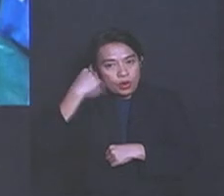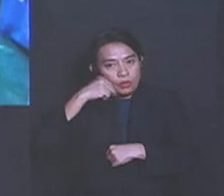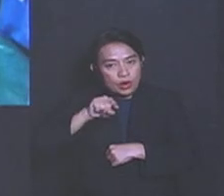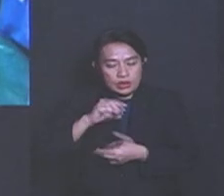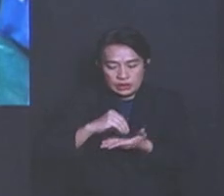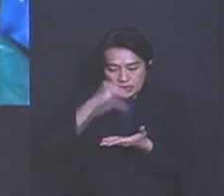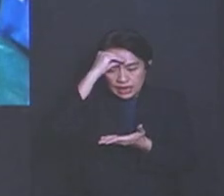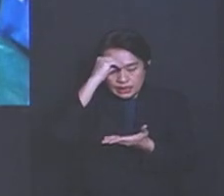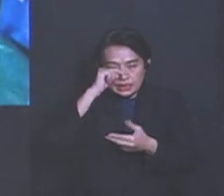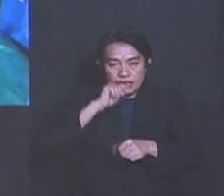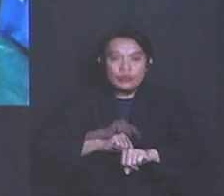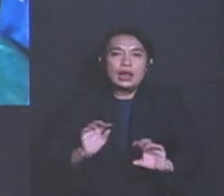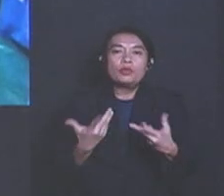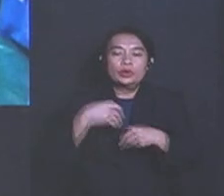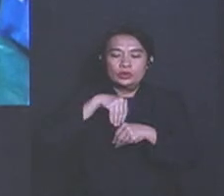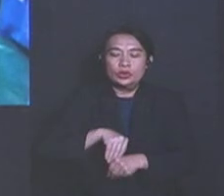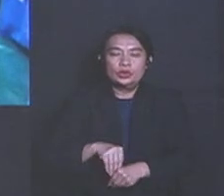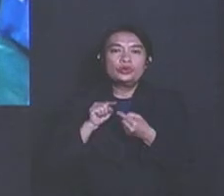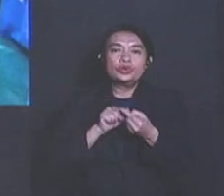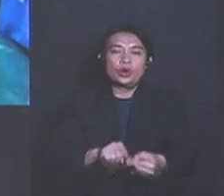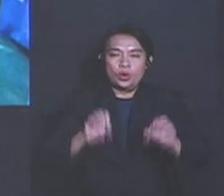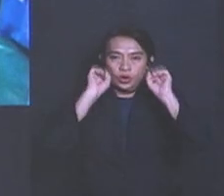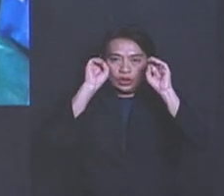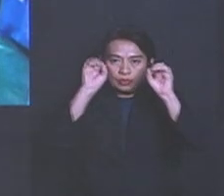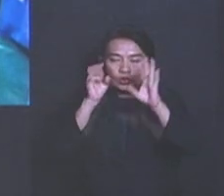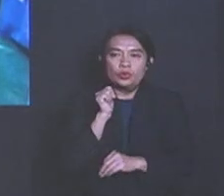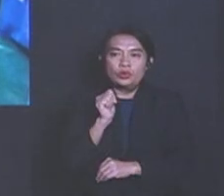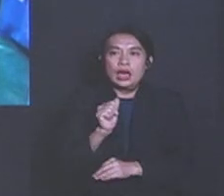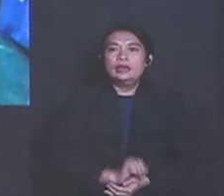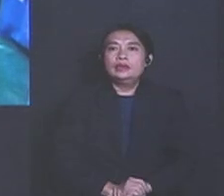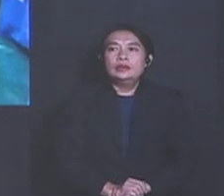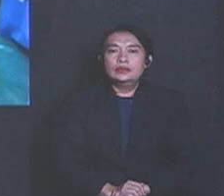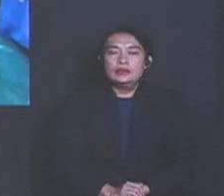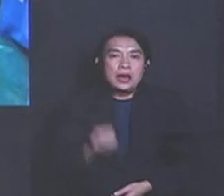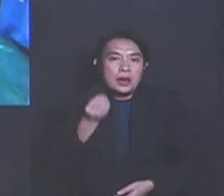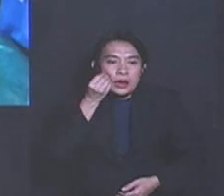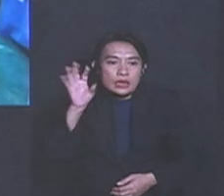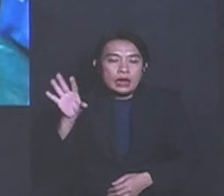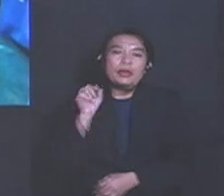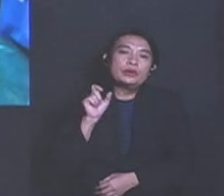more time and no need to go back home quickly. Yeah.